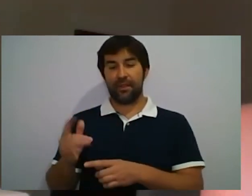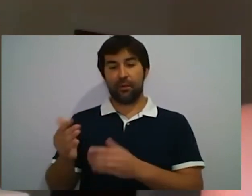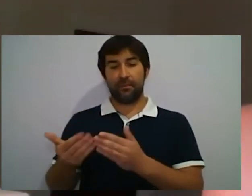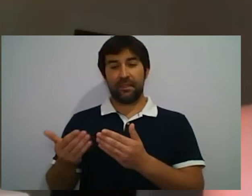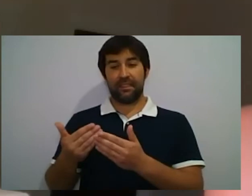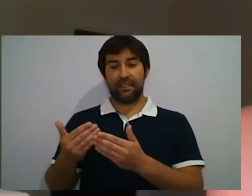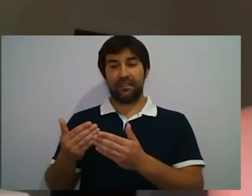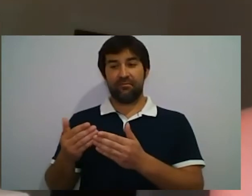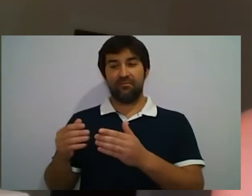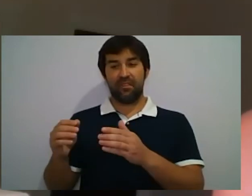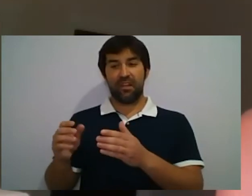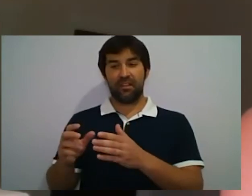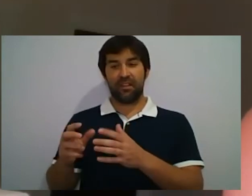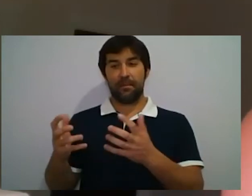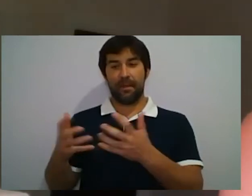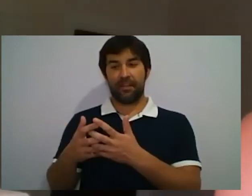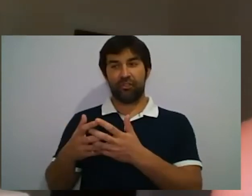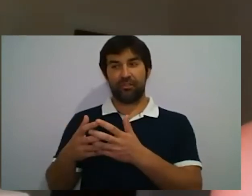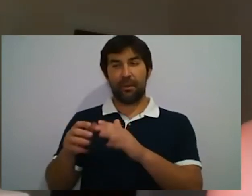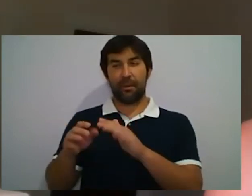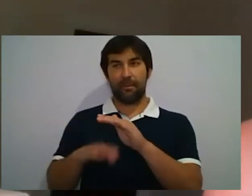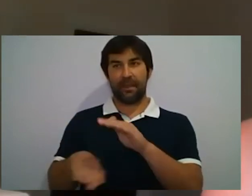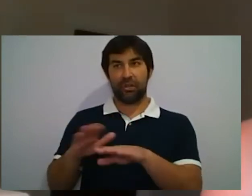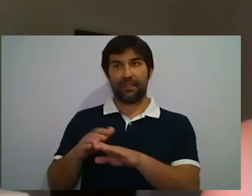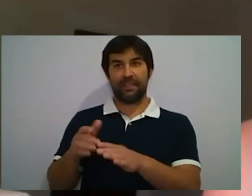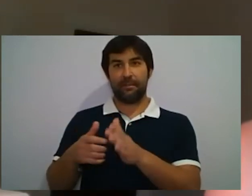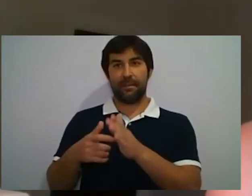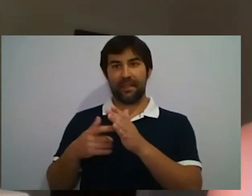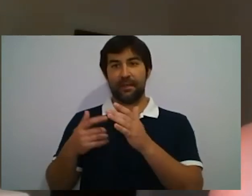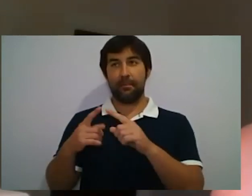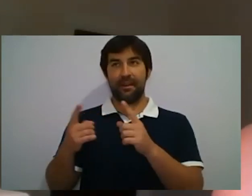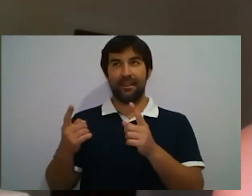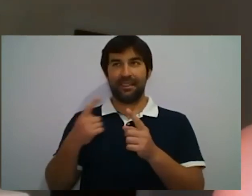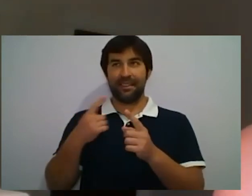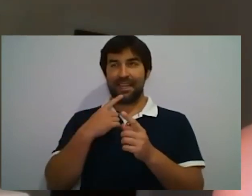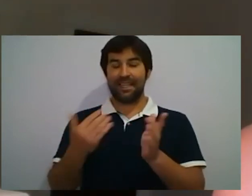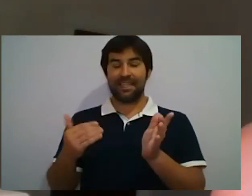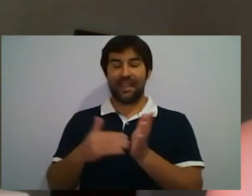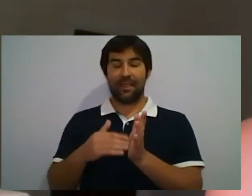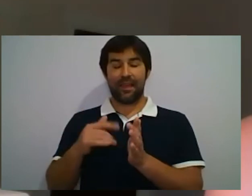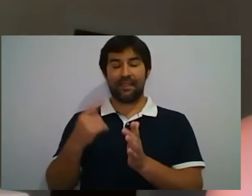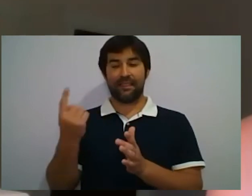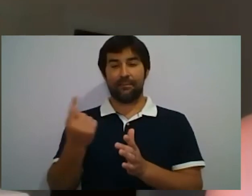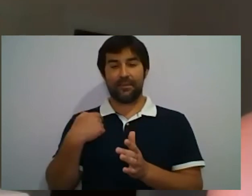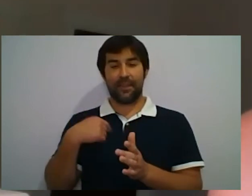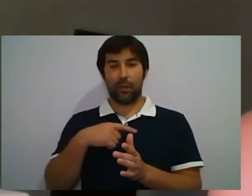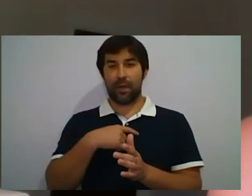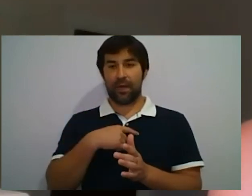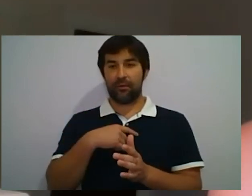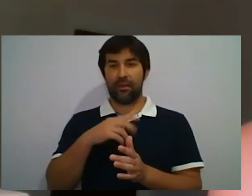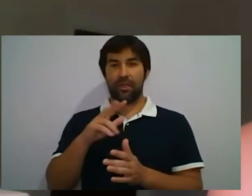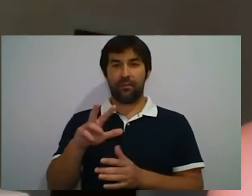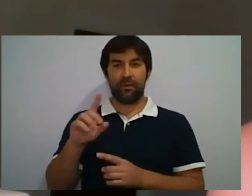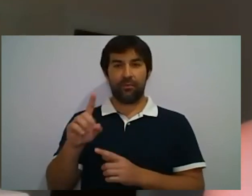in on a phone. If they have any questions, if you want to unmute and ask those now, I'll just leave a few seconds open.